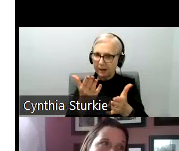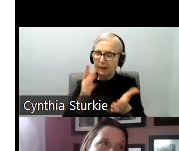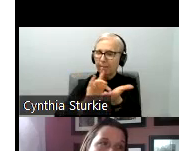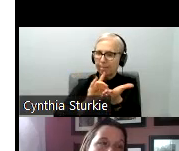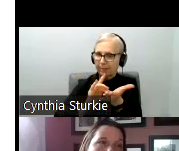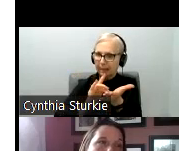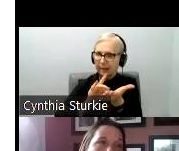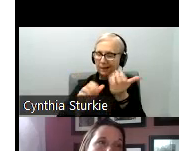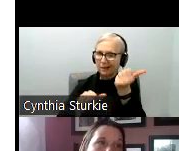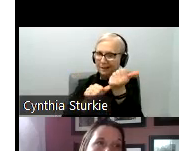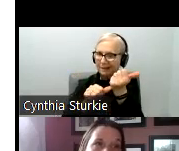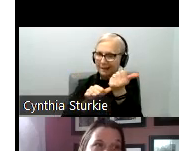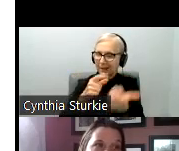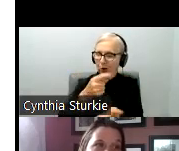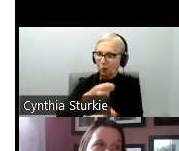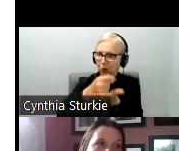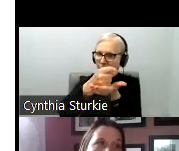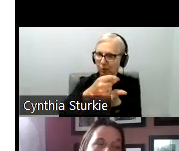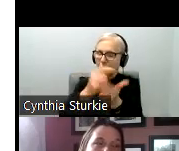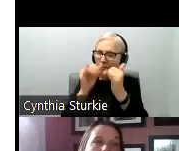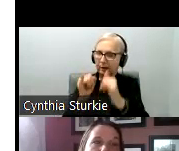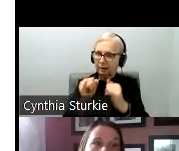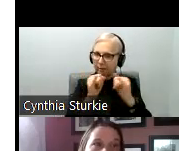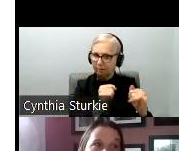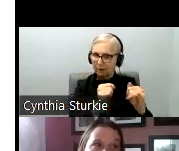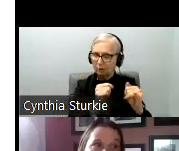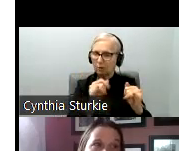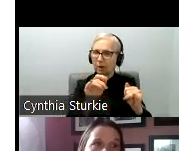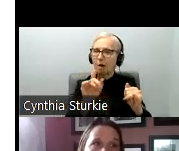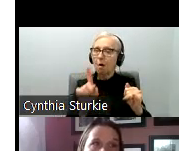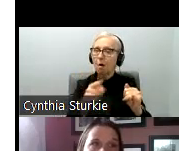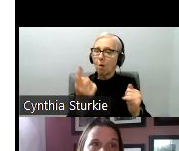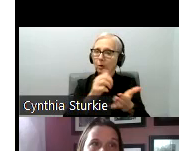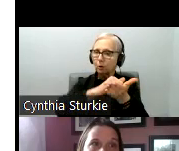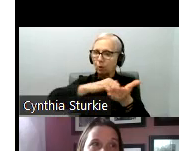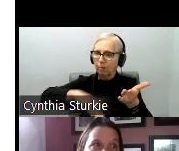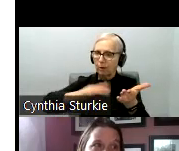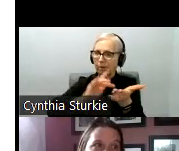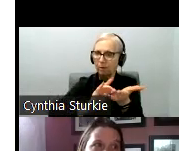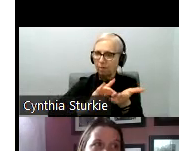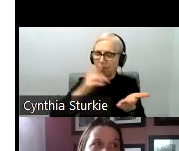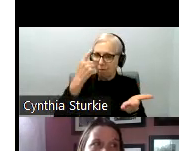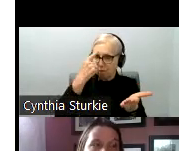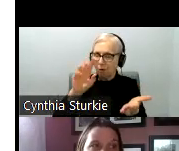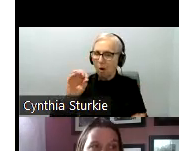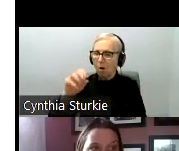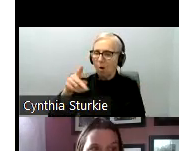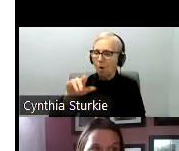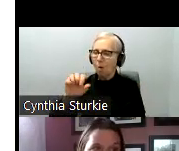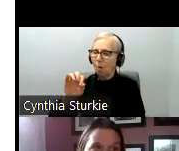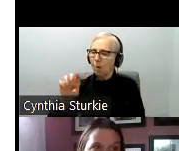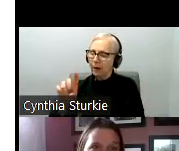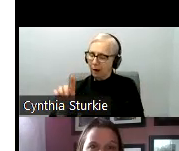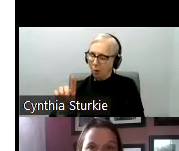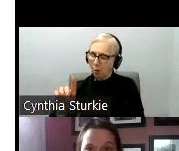medication-assisted treatment to individuals and only removing medications for opioid use disorder at the